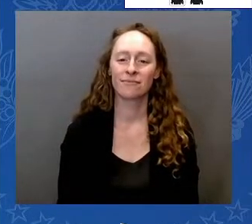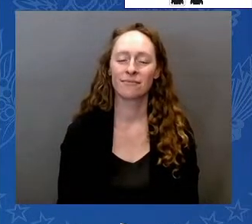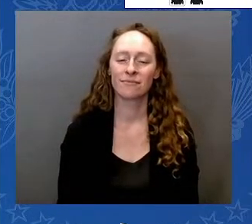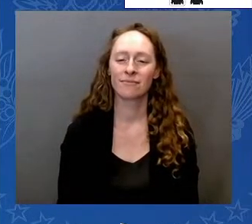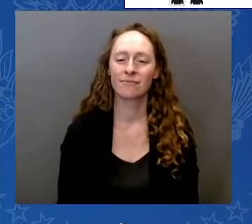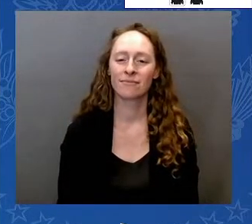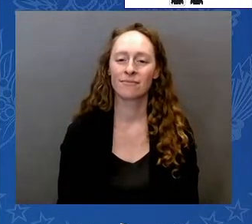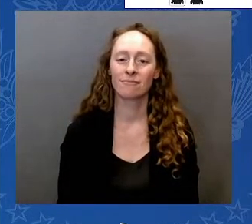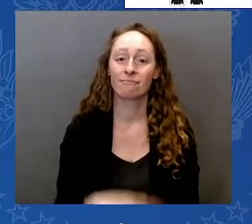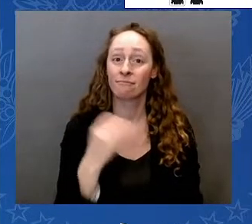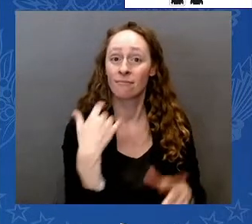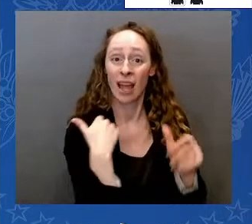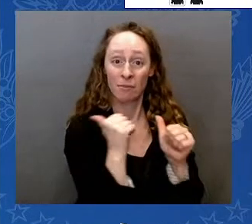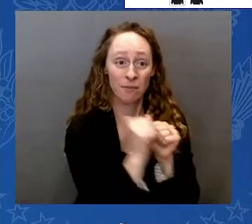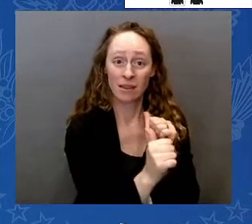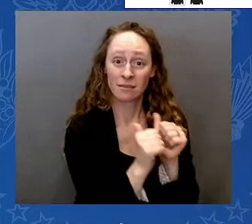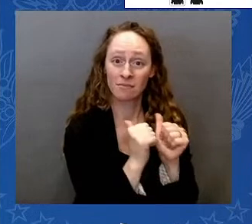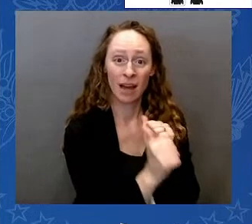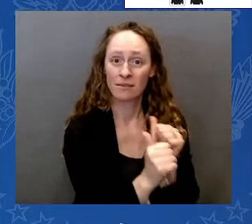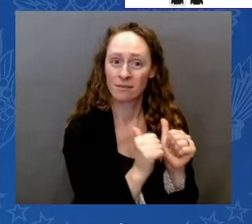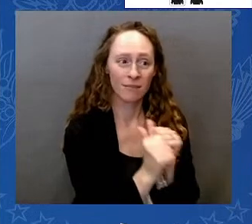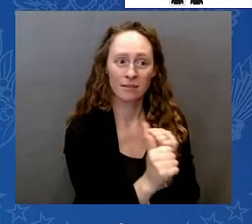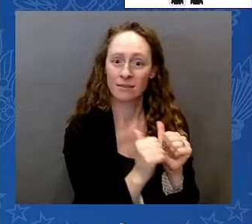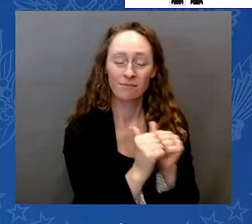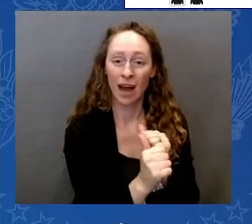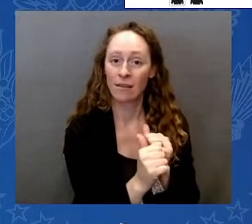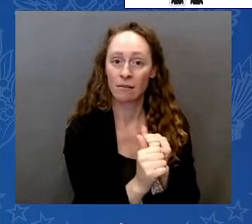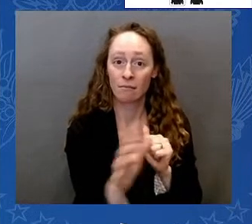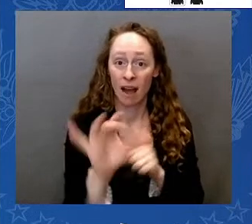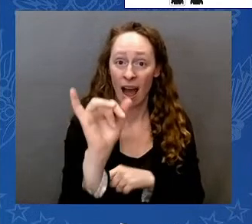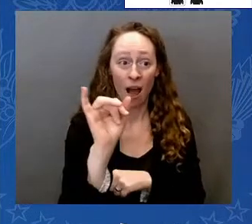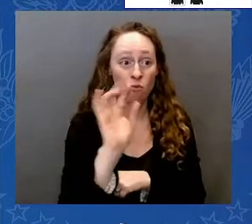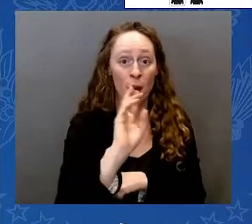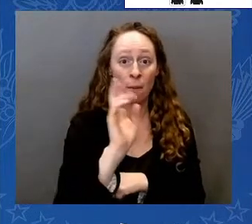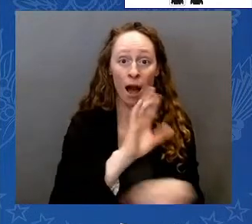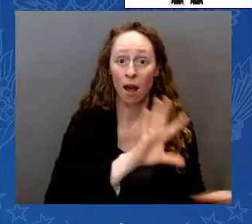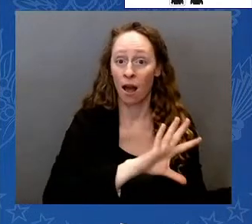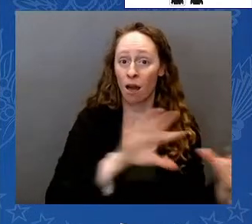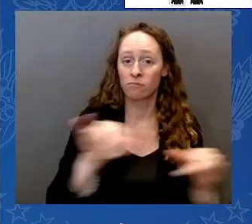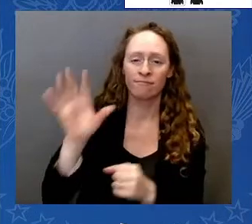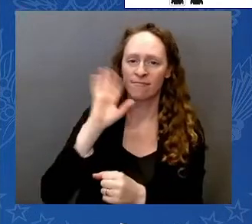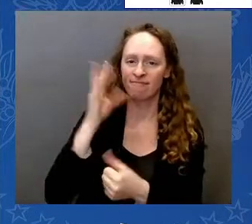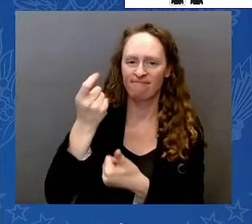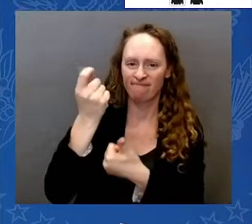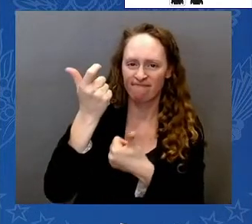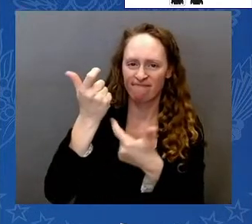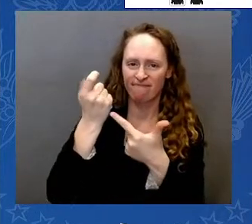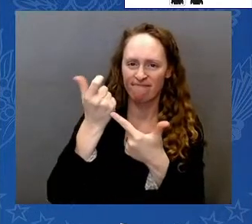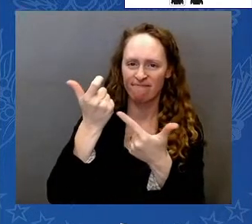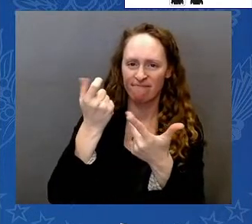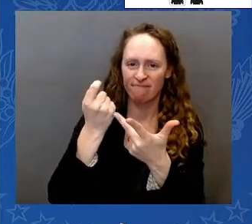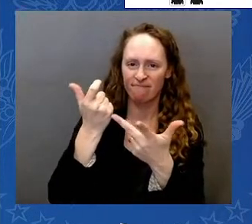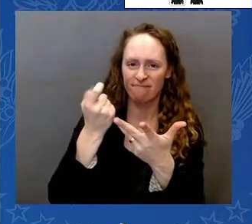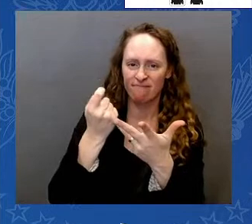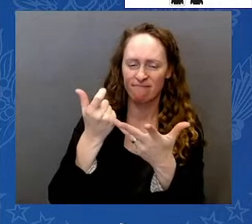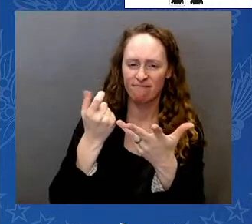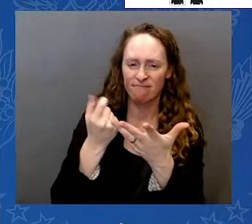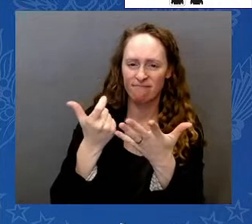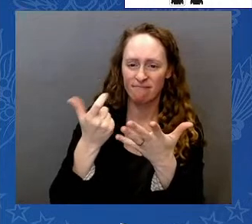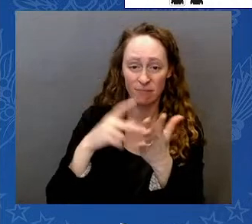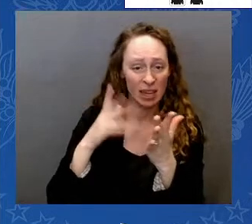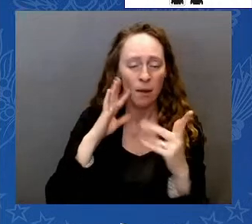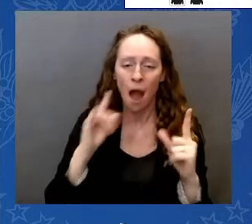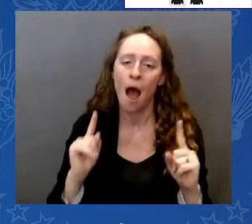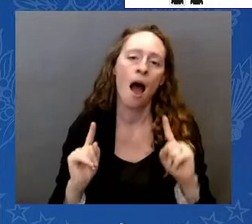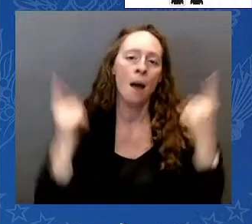Every kitchen table cost is going to go up, not down. And I realize costs are going up on food, and I was able to bring